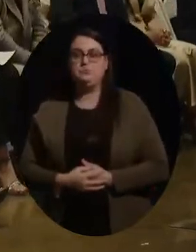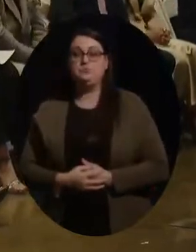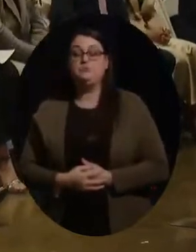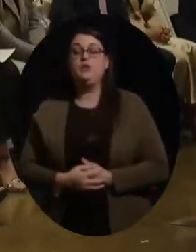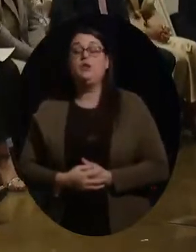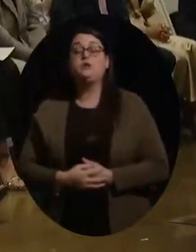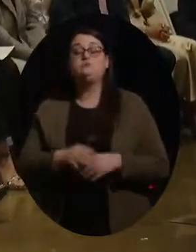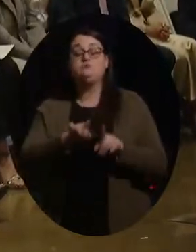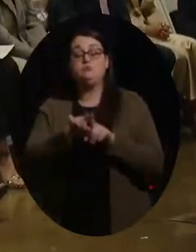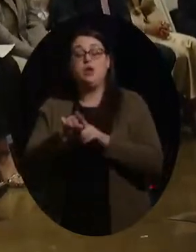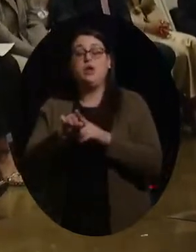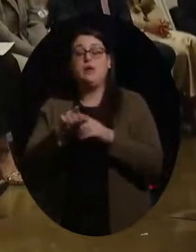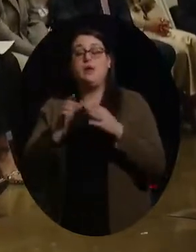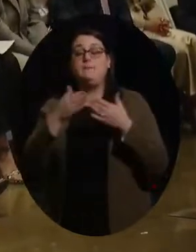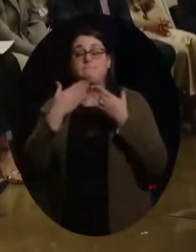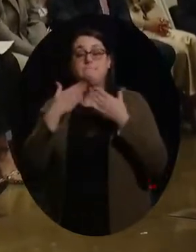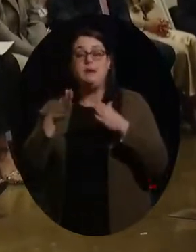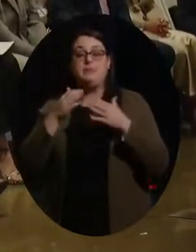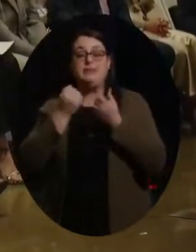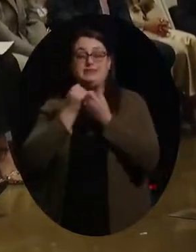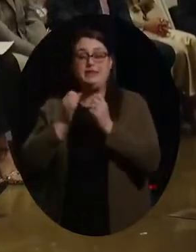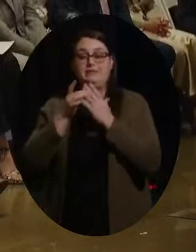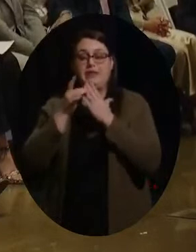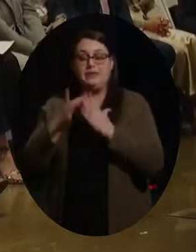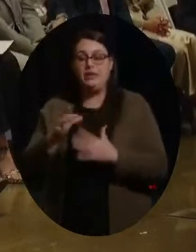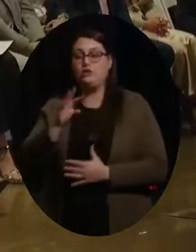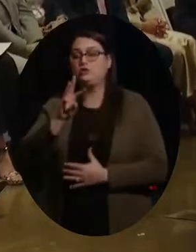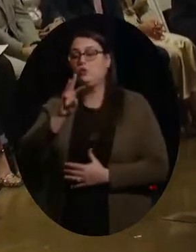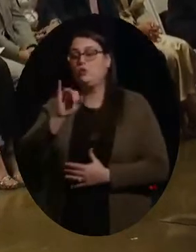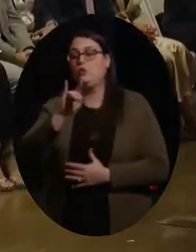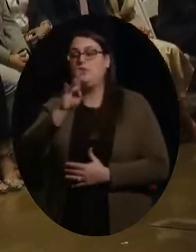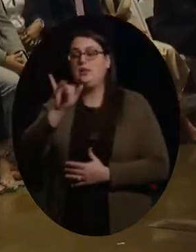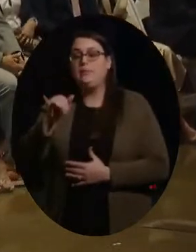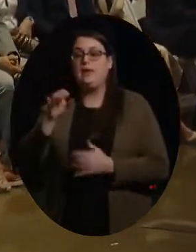As well as our public safety leaders, Stephen Willoughby for Emergency